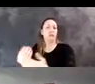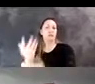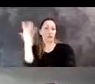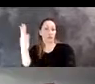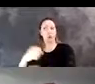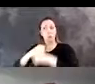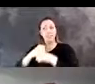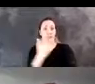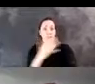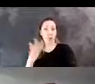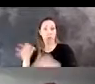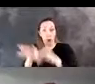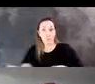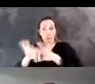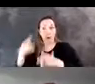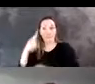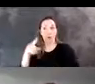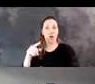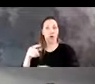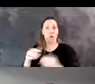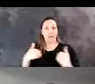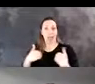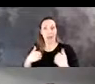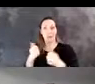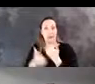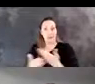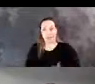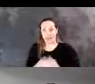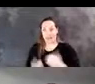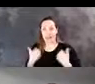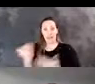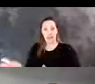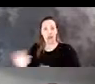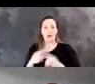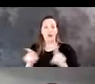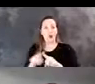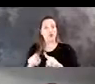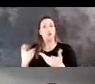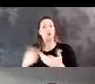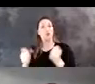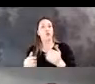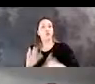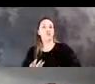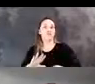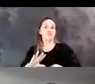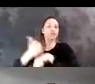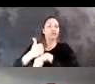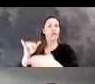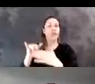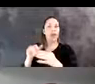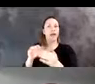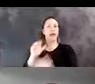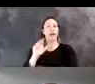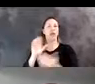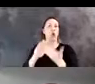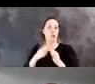not only for the ecosystems that live there, but also for carbon sequestration. And we can implement this solution in urban areas by